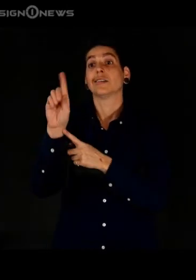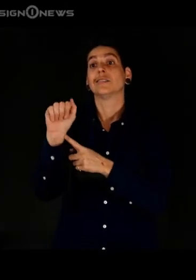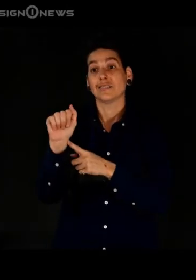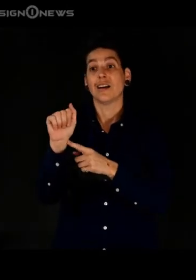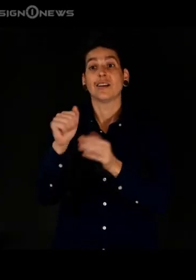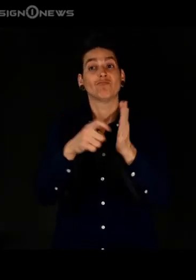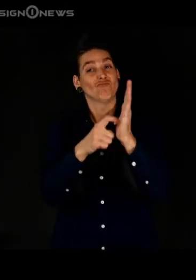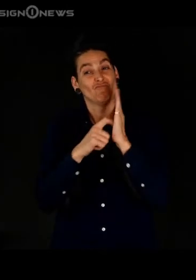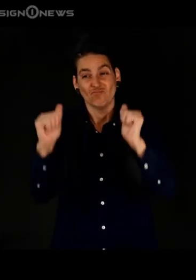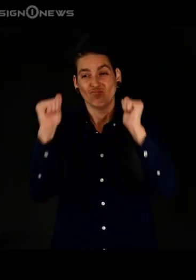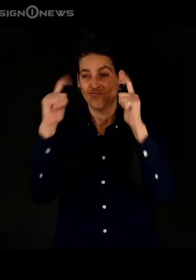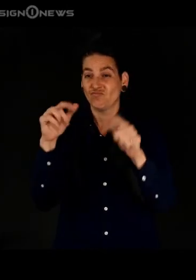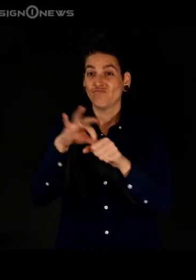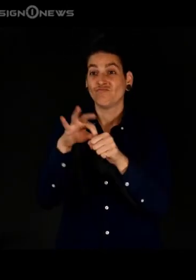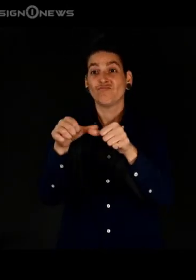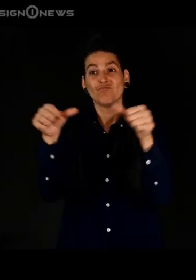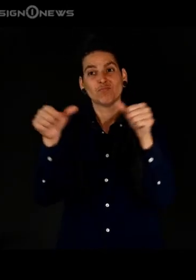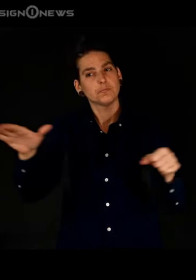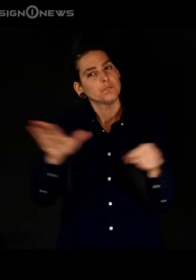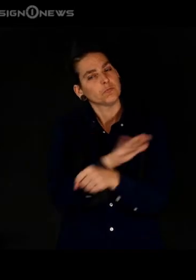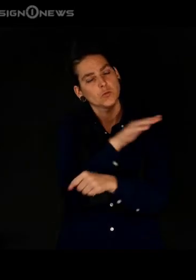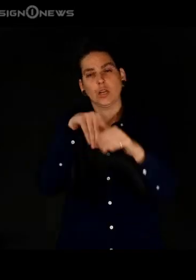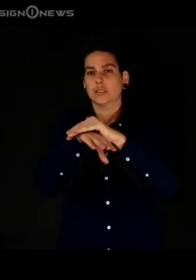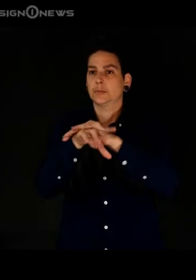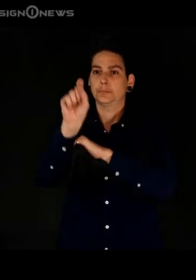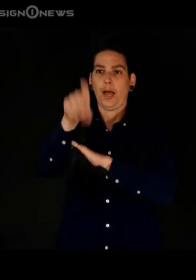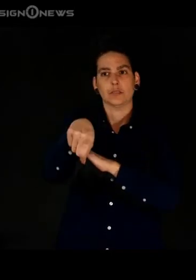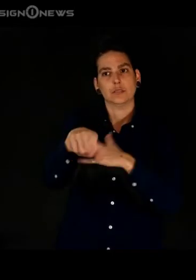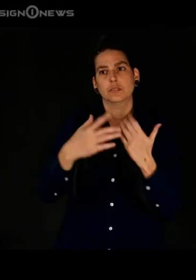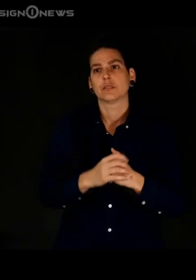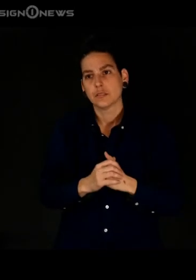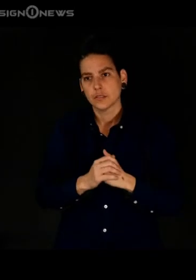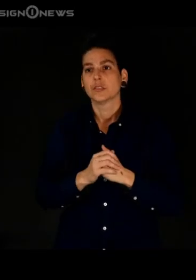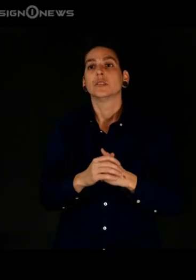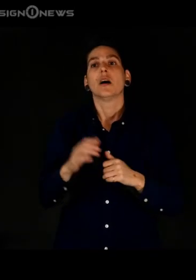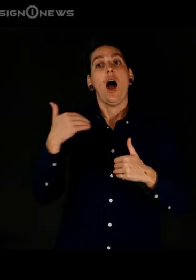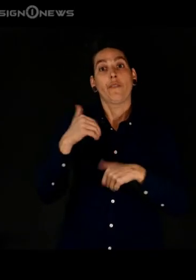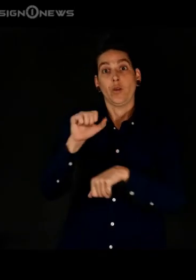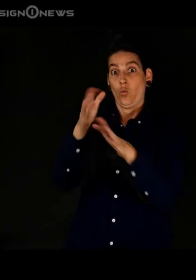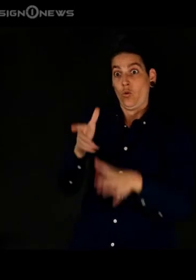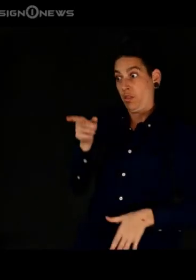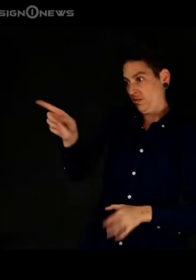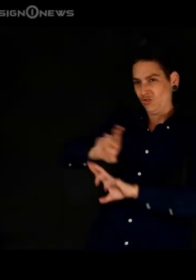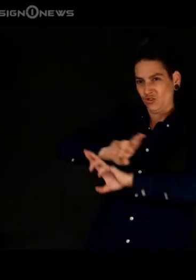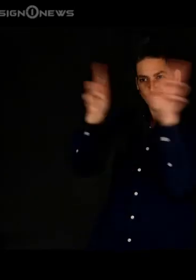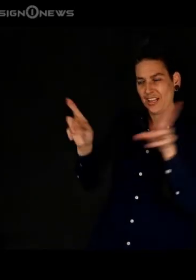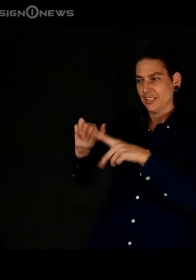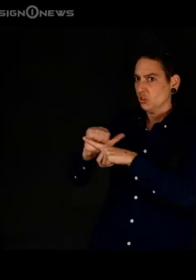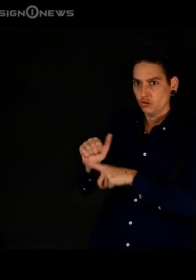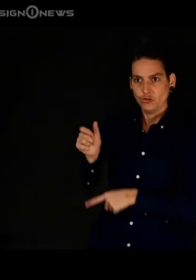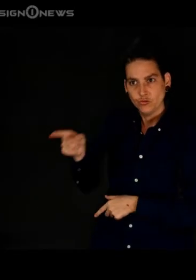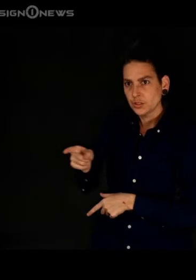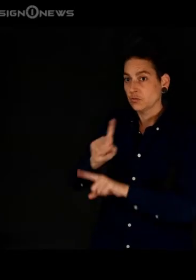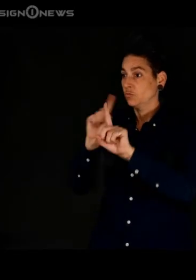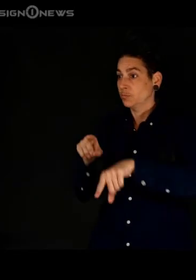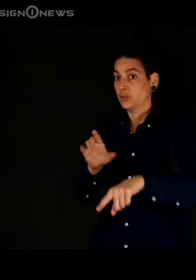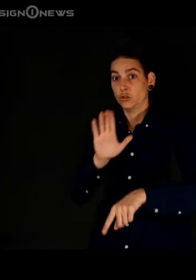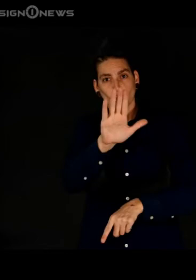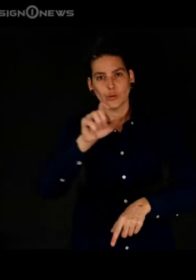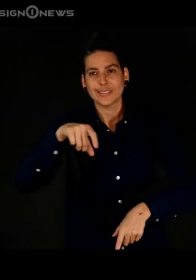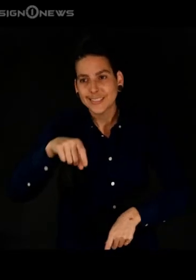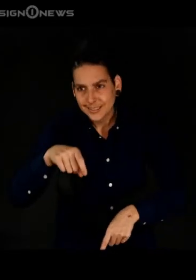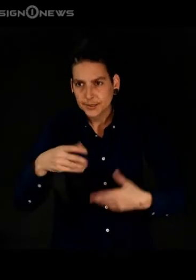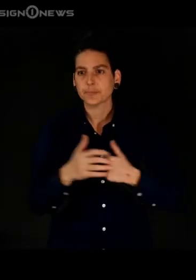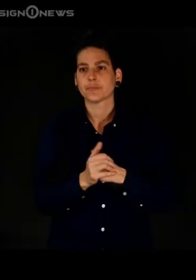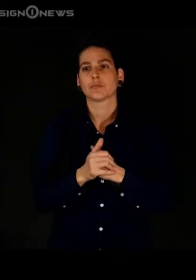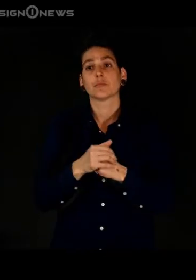requires all polling places to be fully accessible and have a poll workers who are trained and respond to the needs of